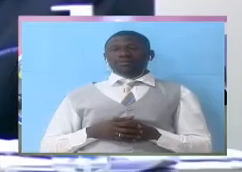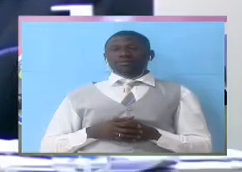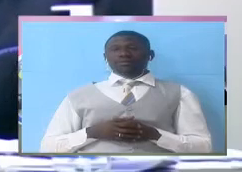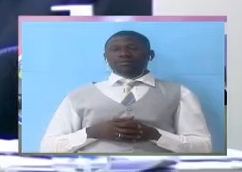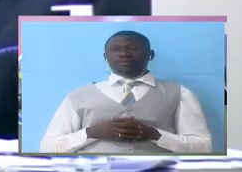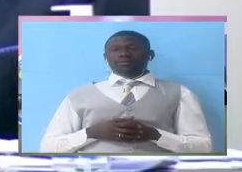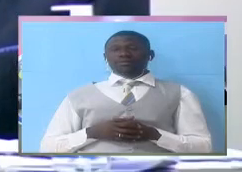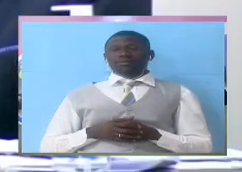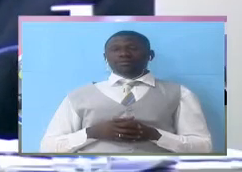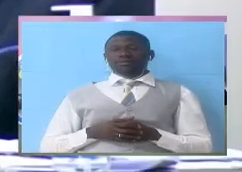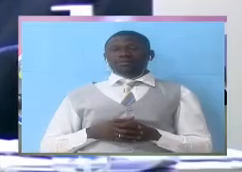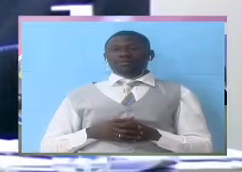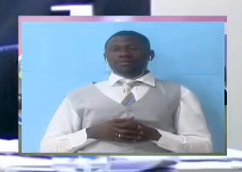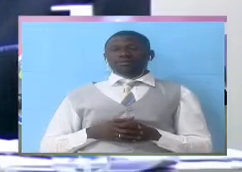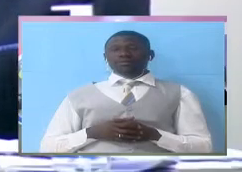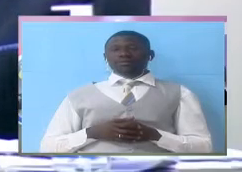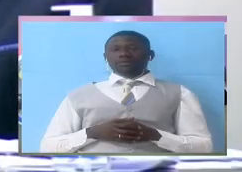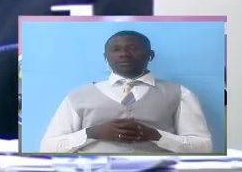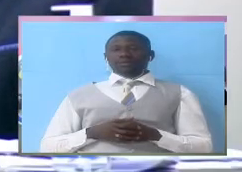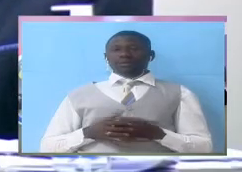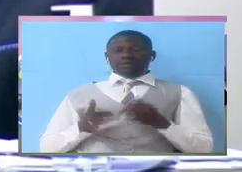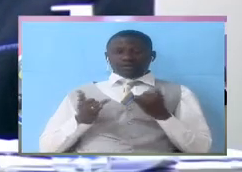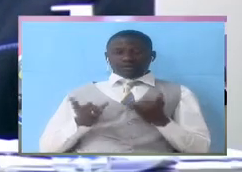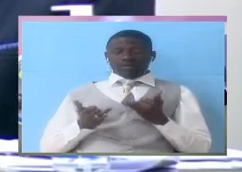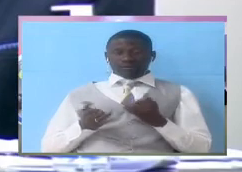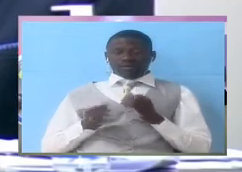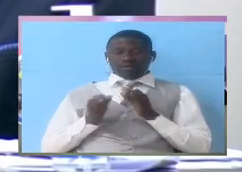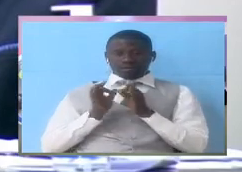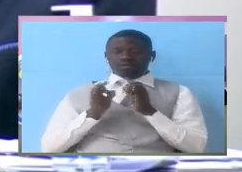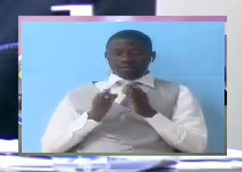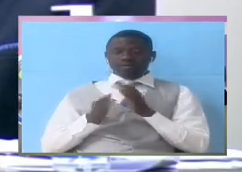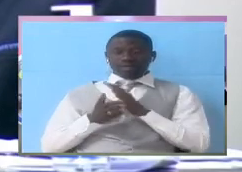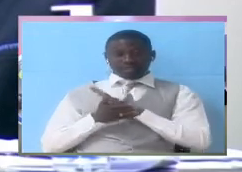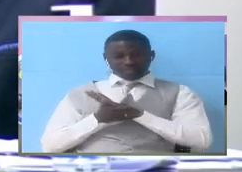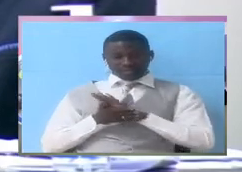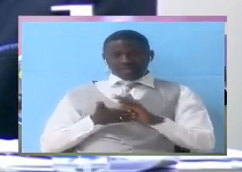Let's break that. Let's break it down.